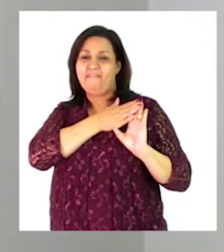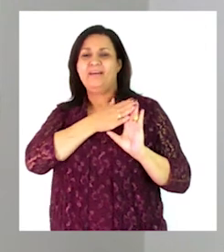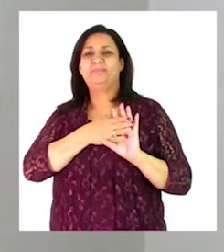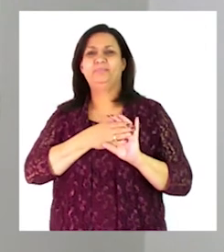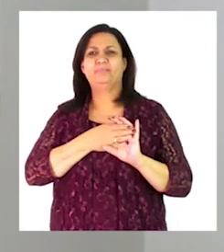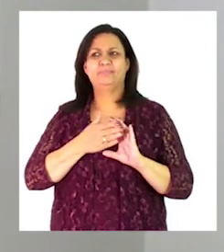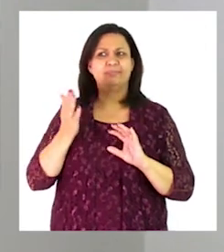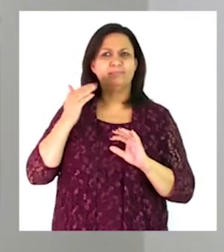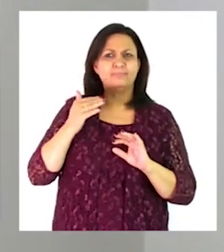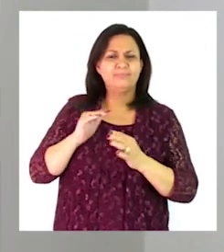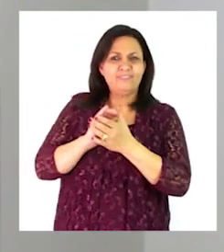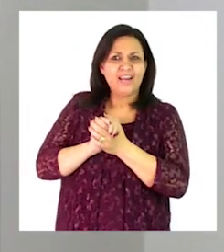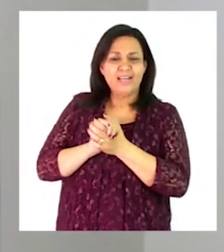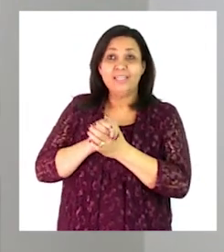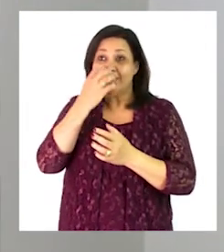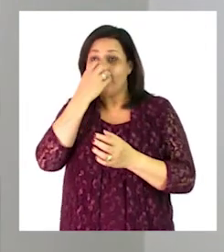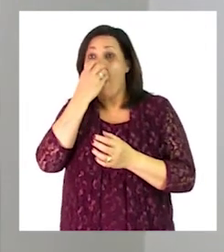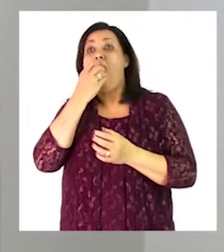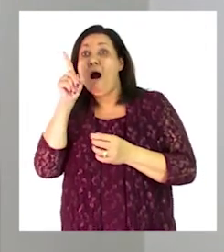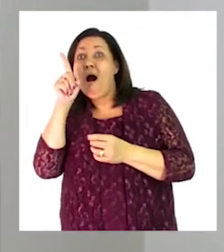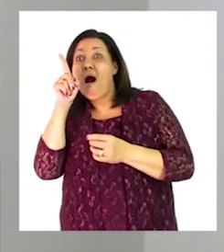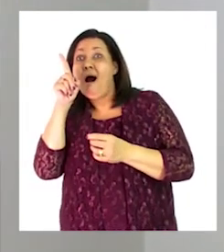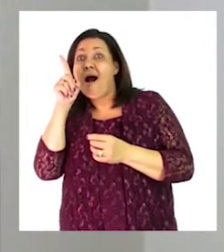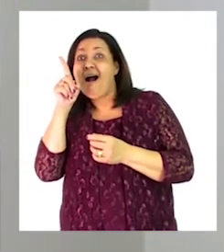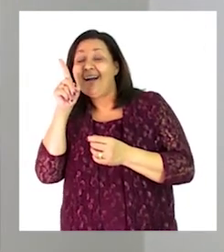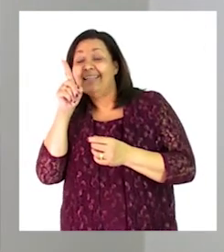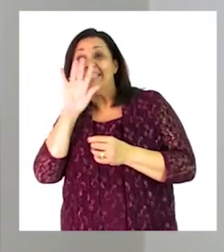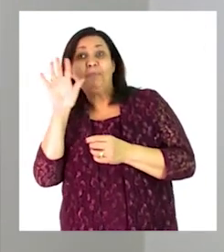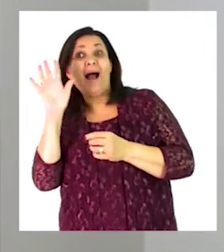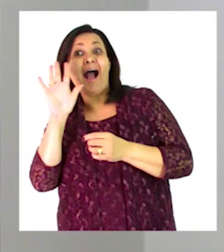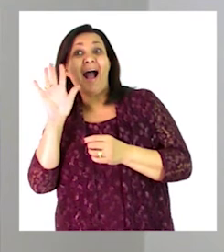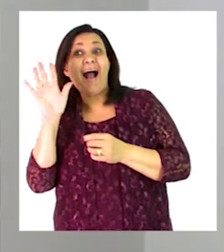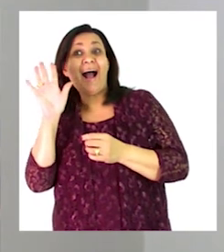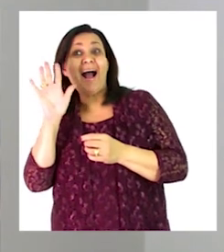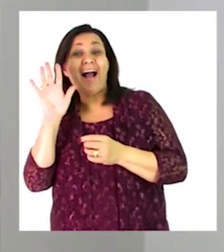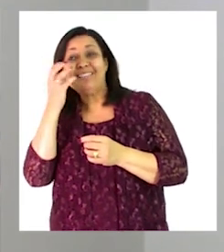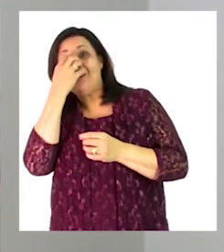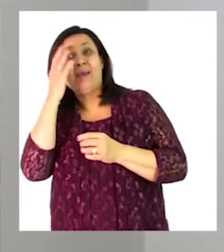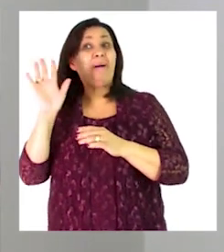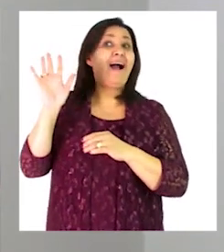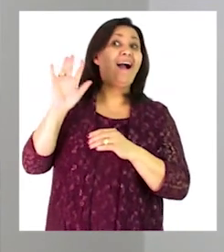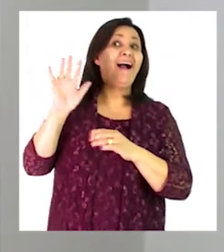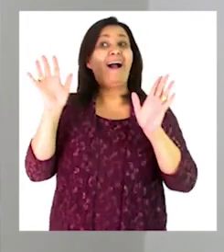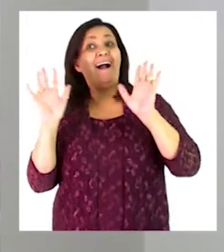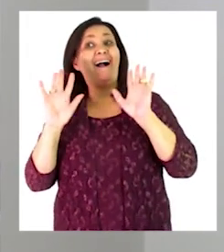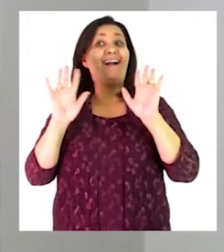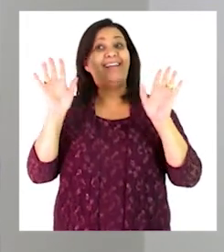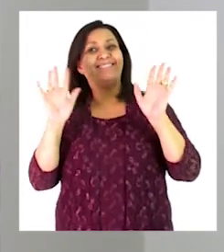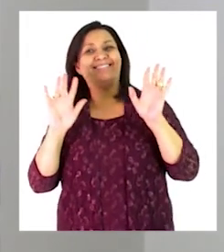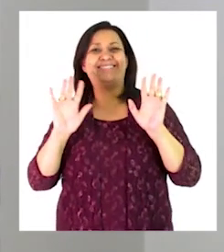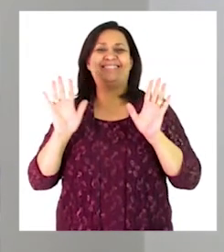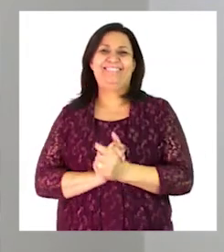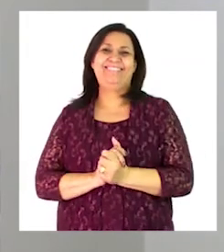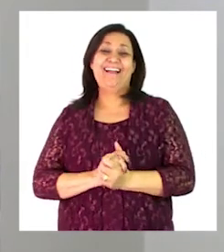our friend Zoshi. Zoshi, it's time to say goodbye.